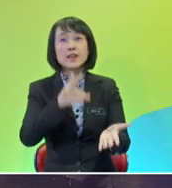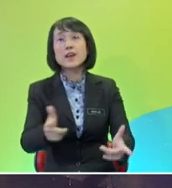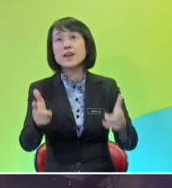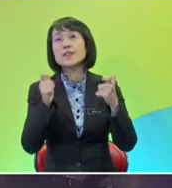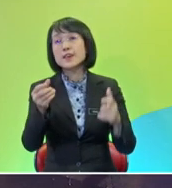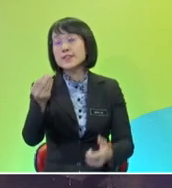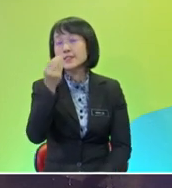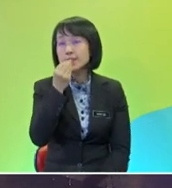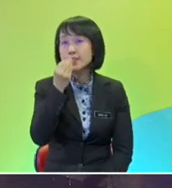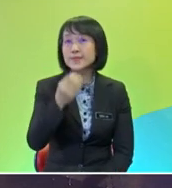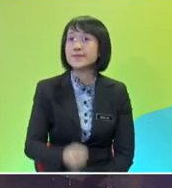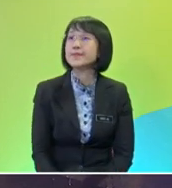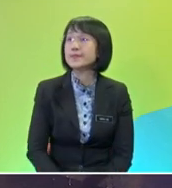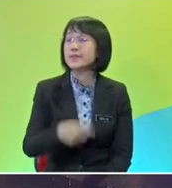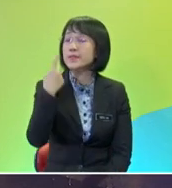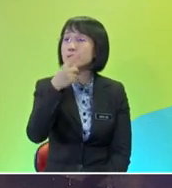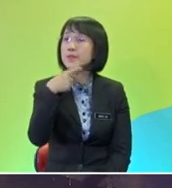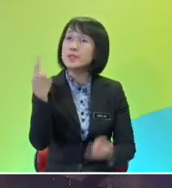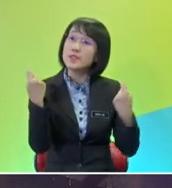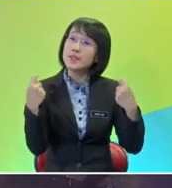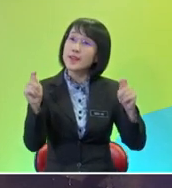food? Who's going next?